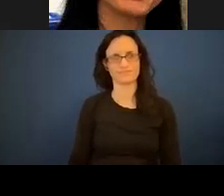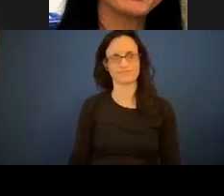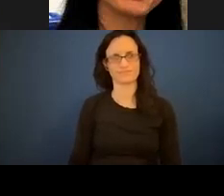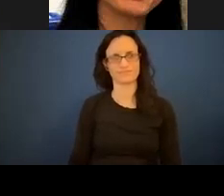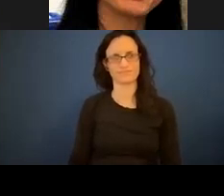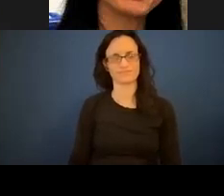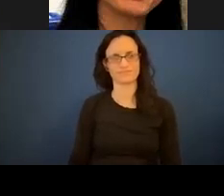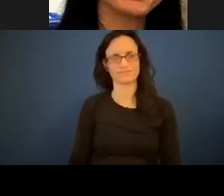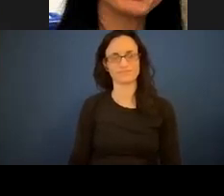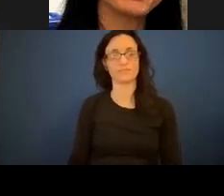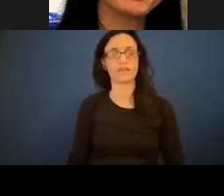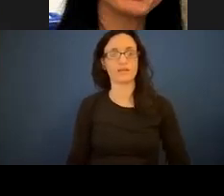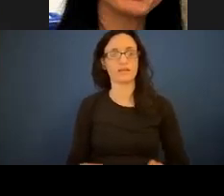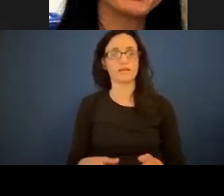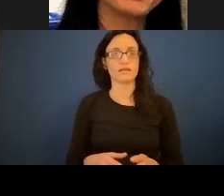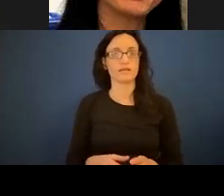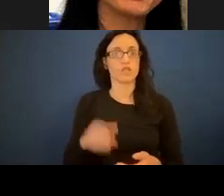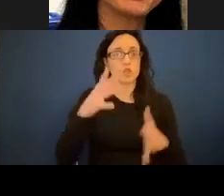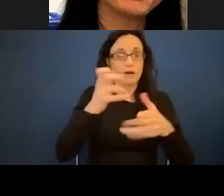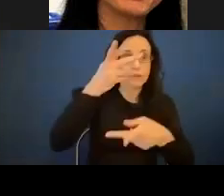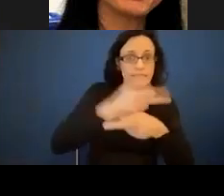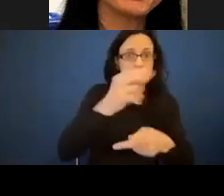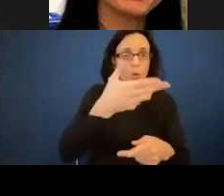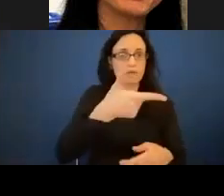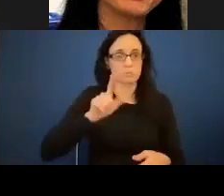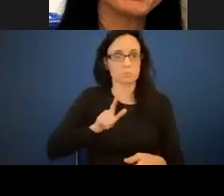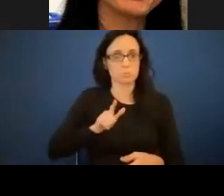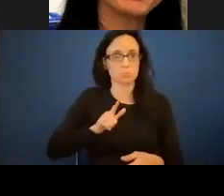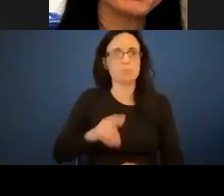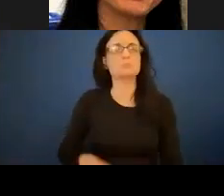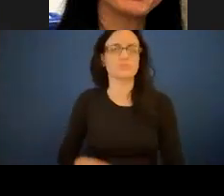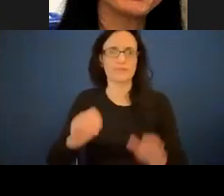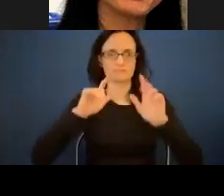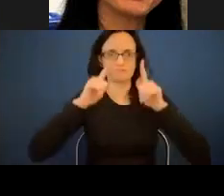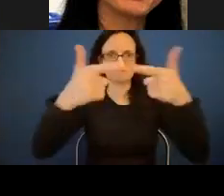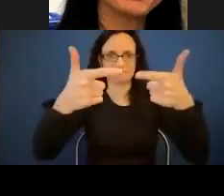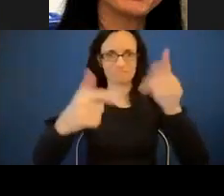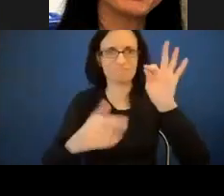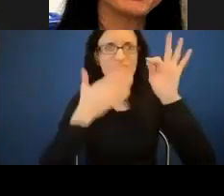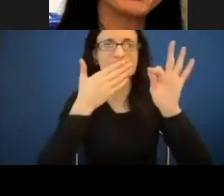Thank you very much. Next person, next speaker is Sarah Chi.